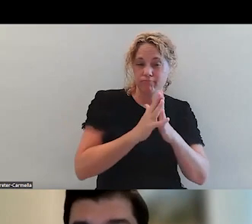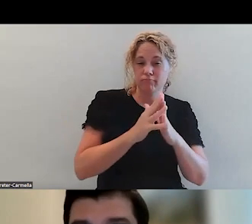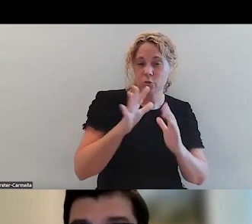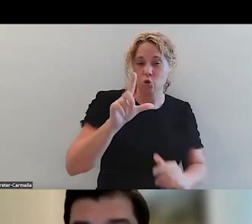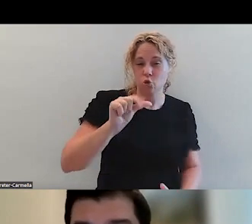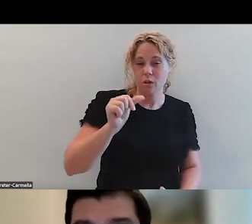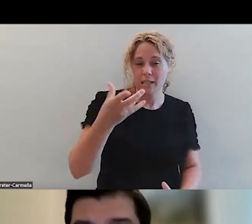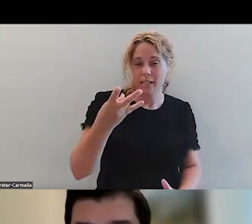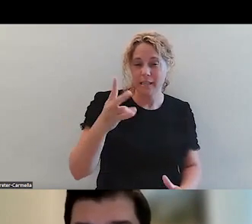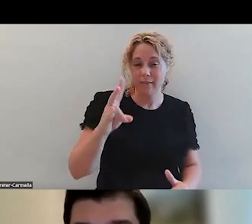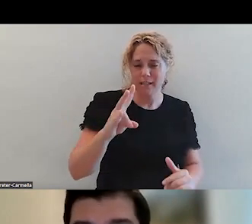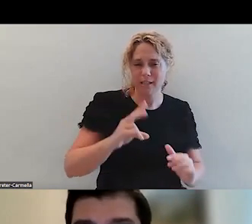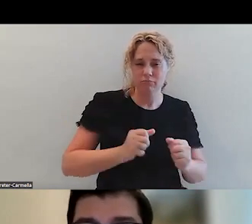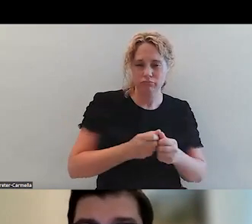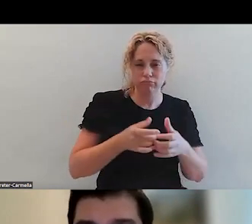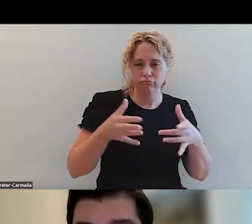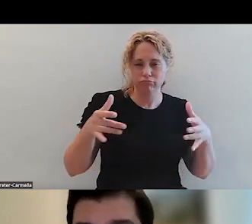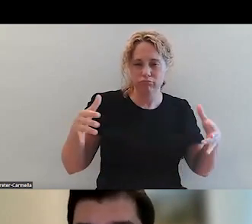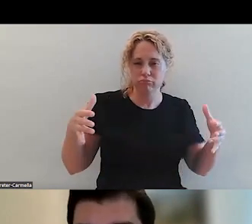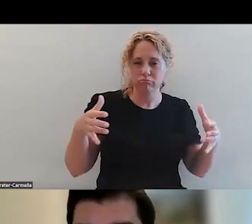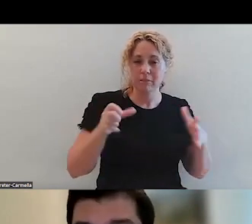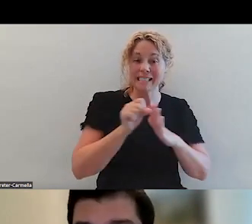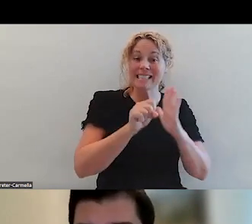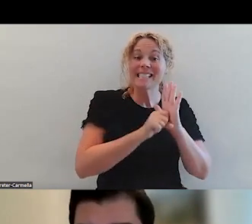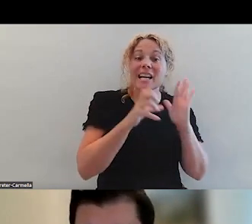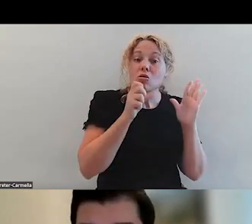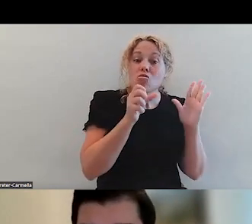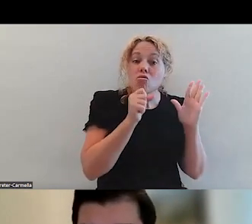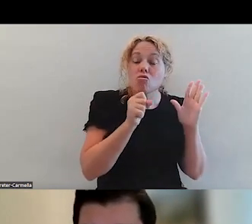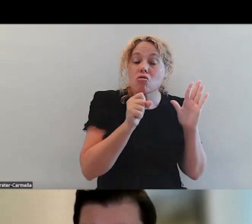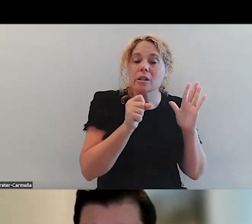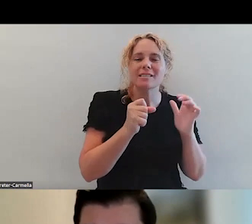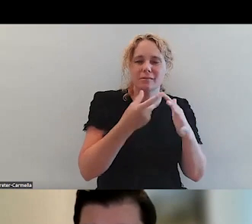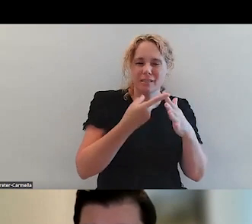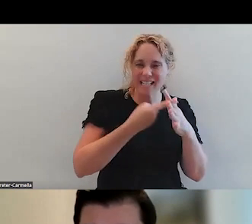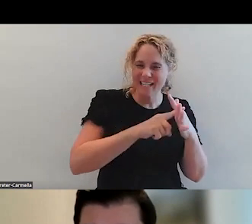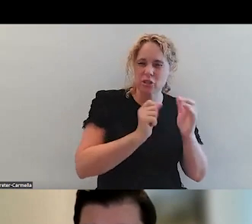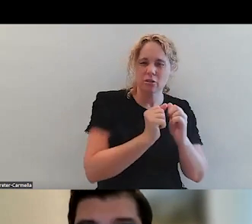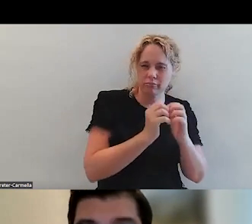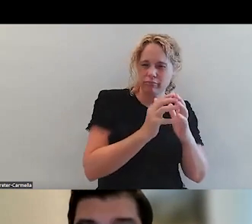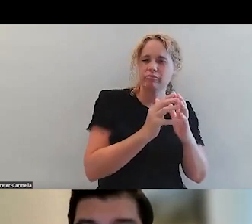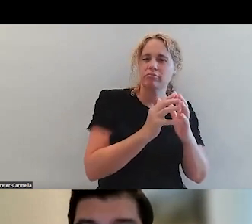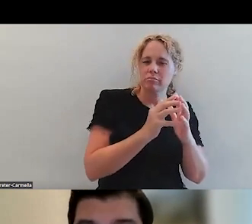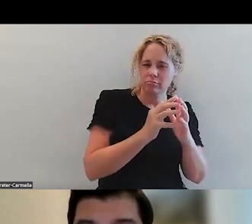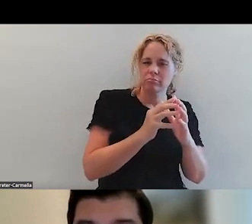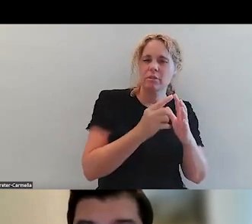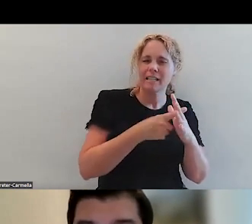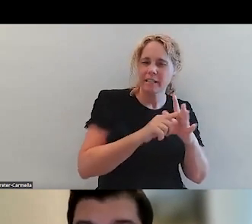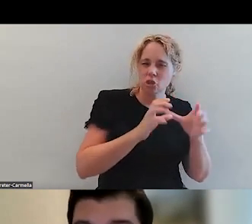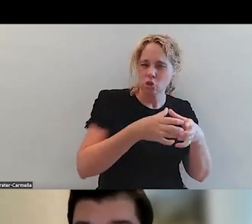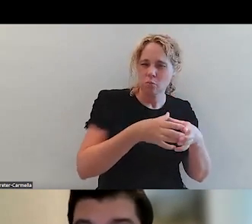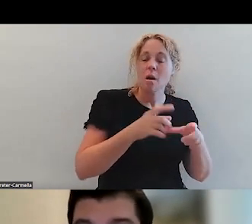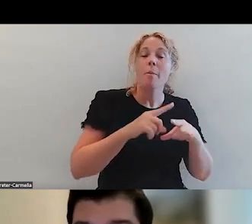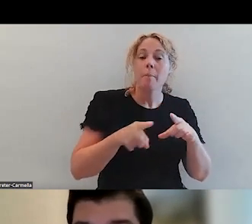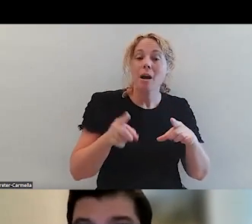has slowly grown over time. The states that are in orange launched in that initial cohort of states, but we're